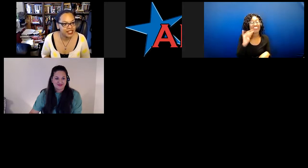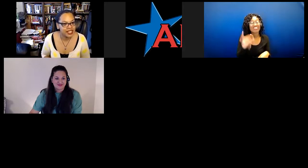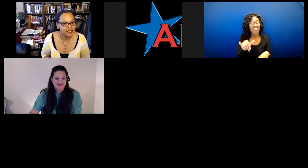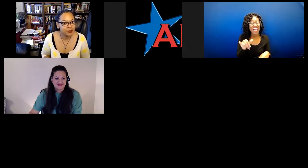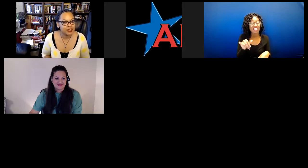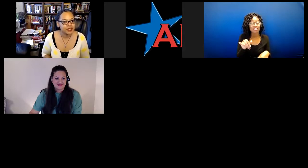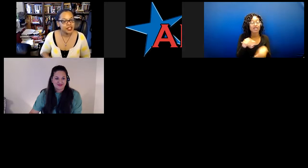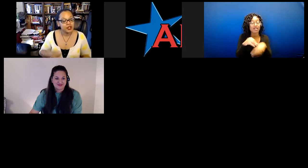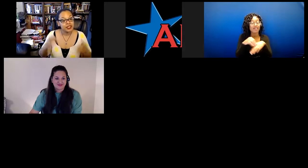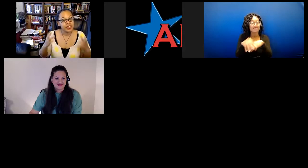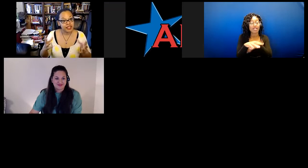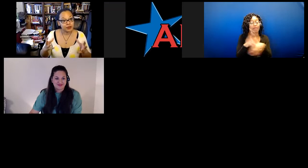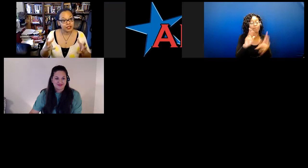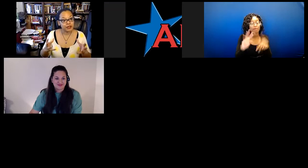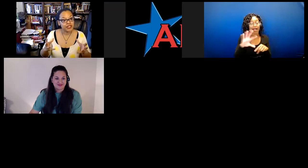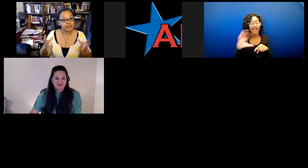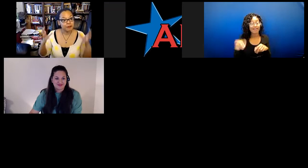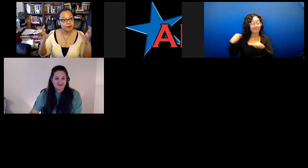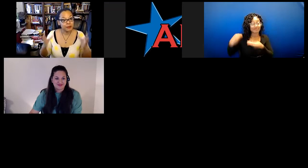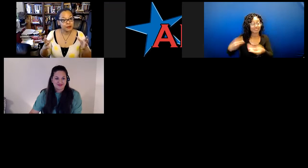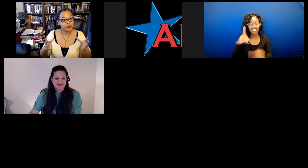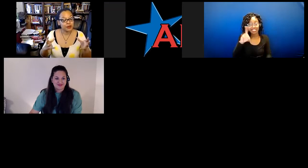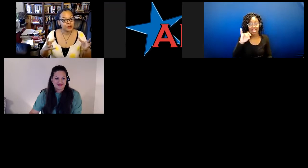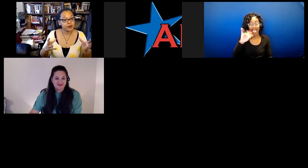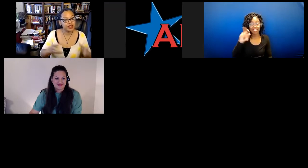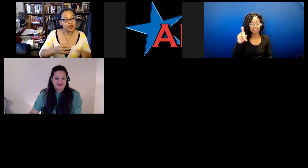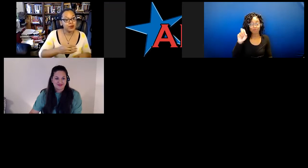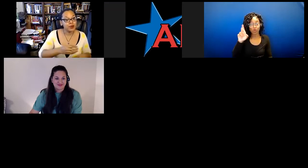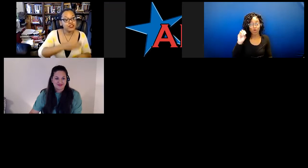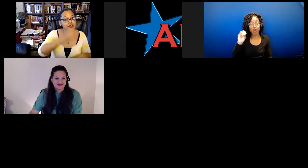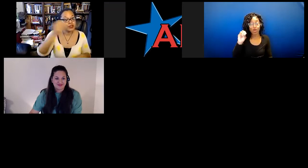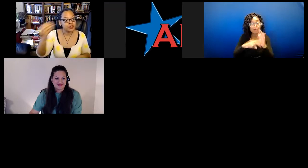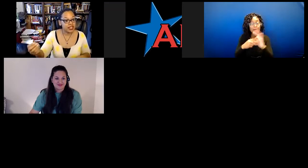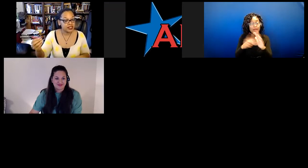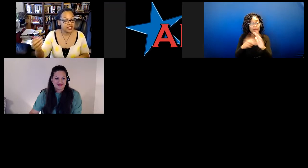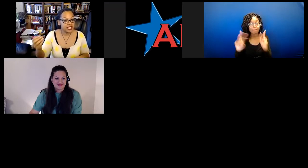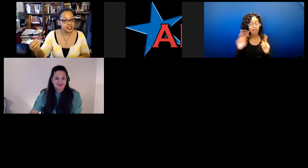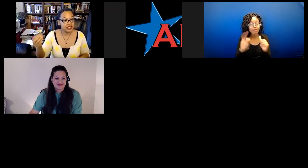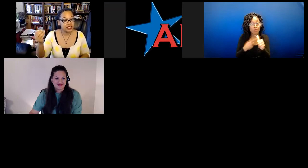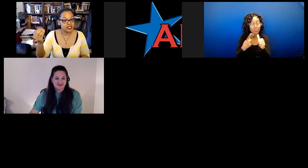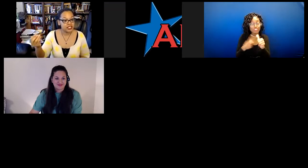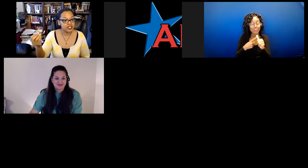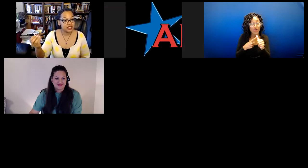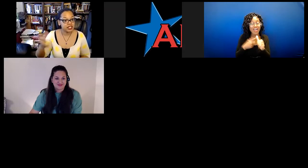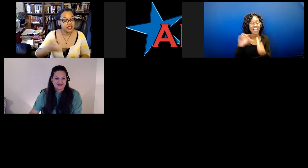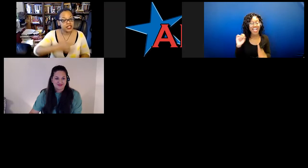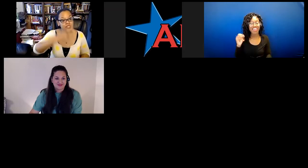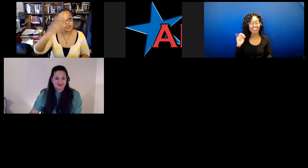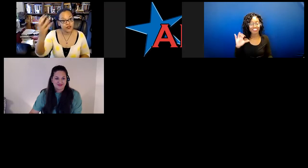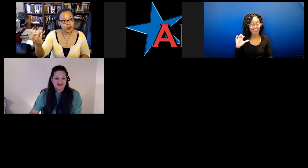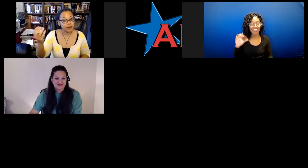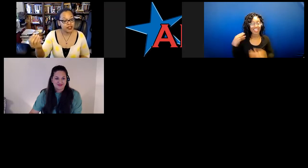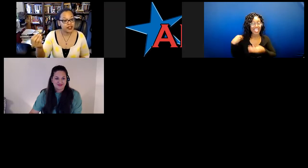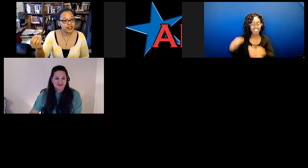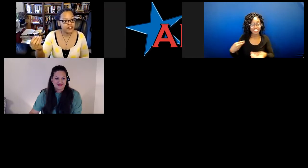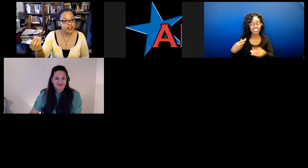African diaspora, diaspora means people whose original ethnic heritage and nationality is